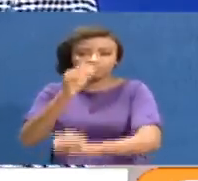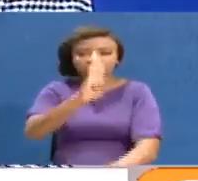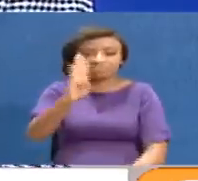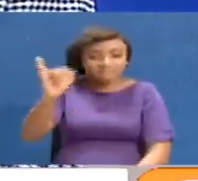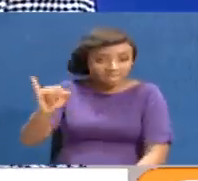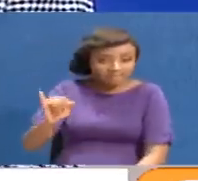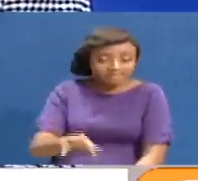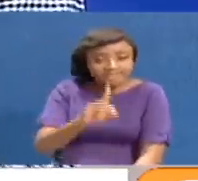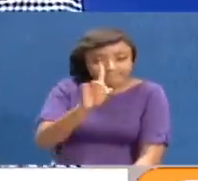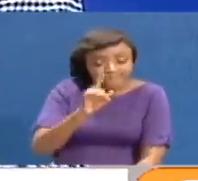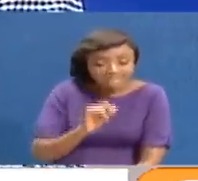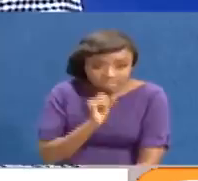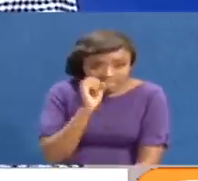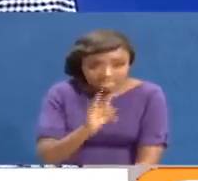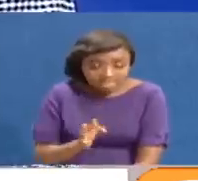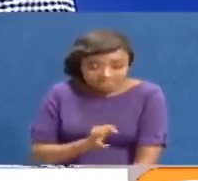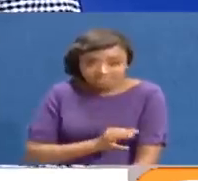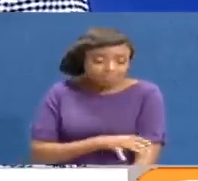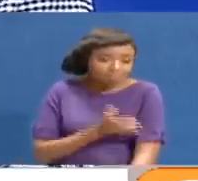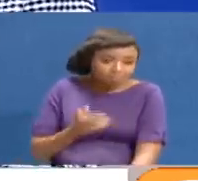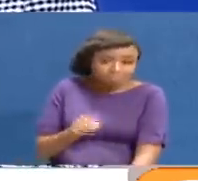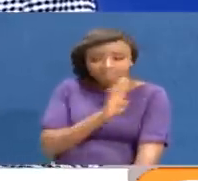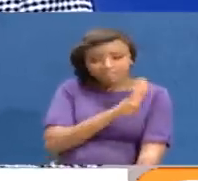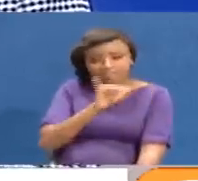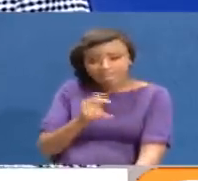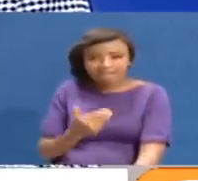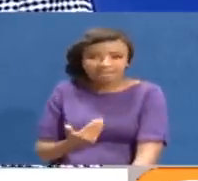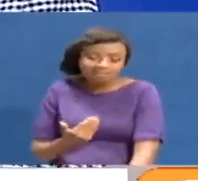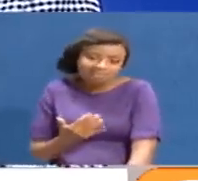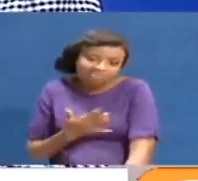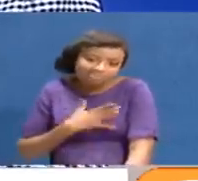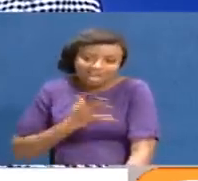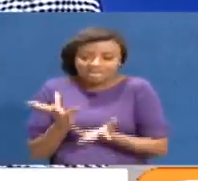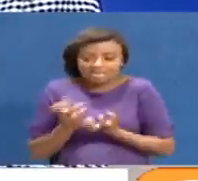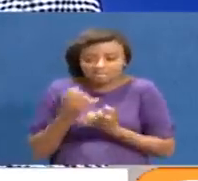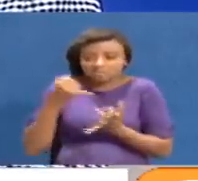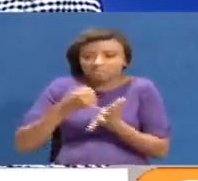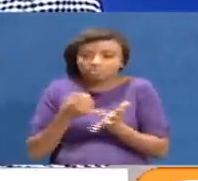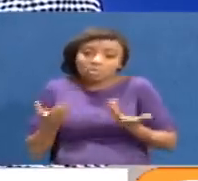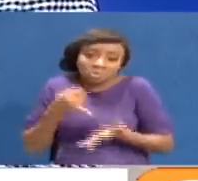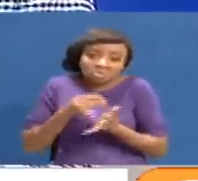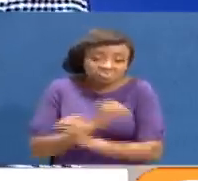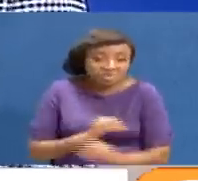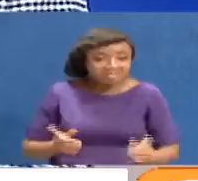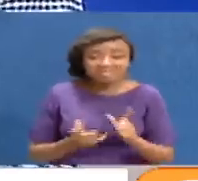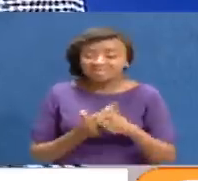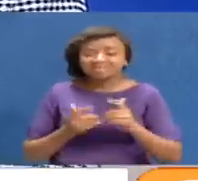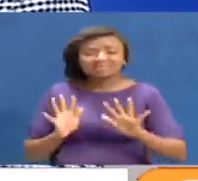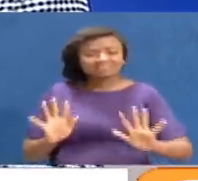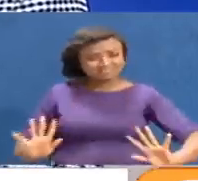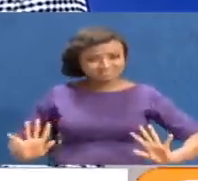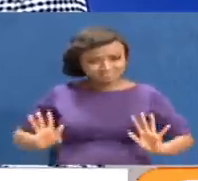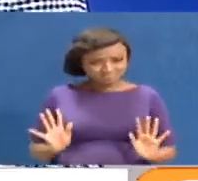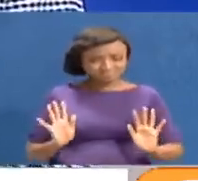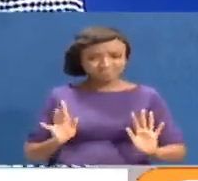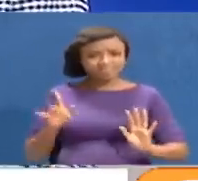Yeah. Now, in terms of whether the BBI has what you thought it should contain or not, right? Those are